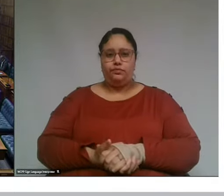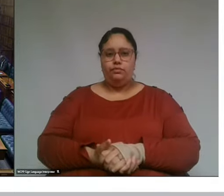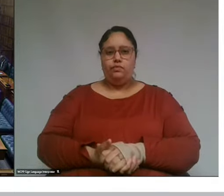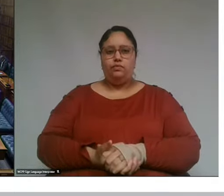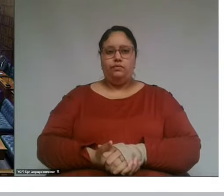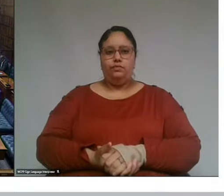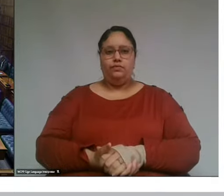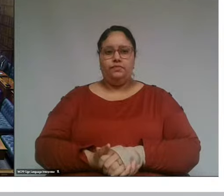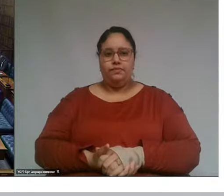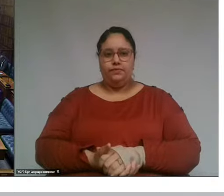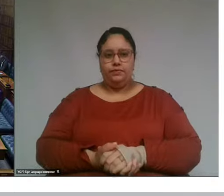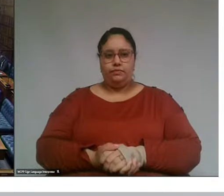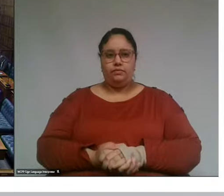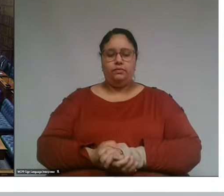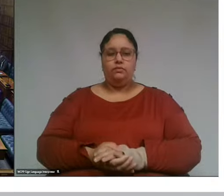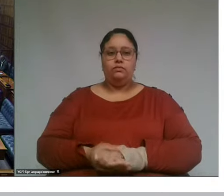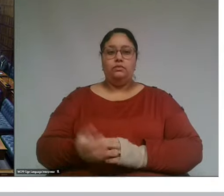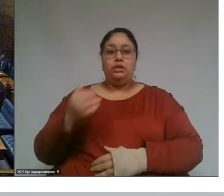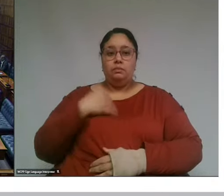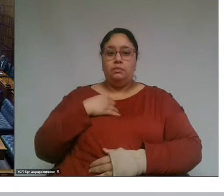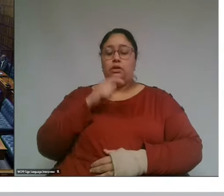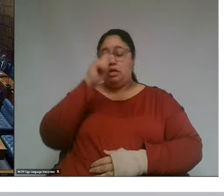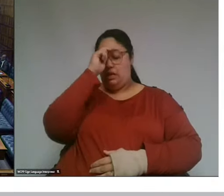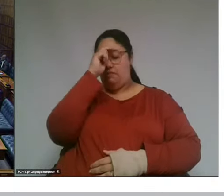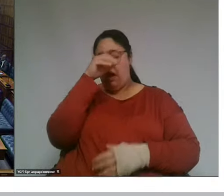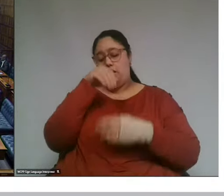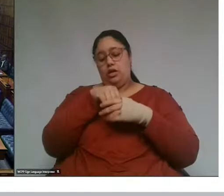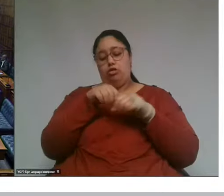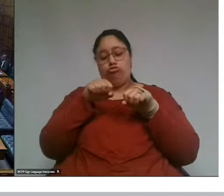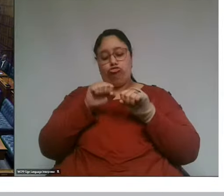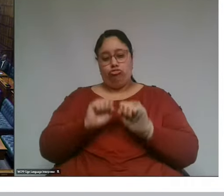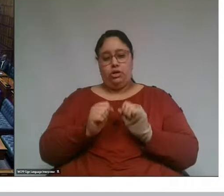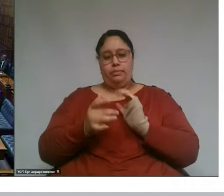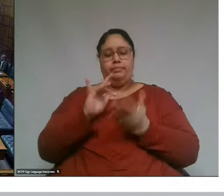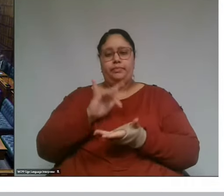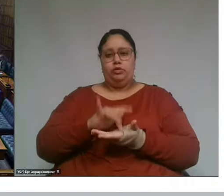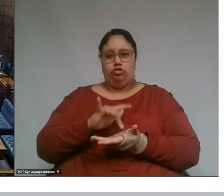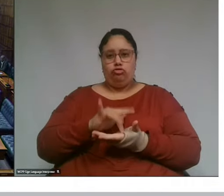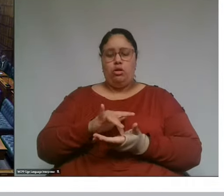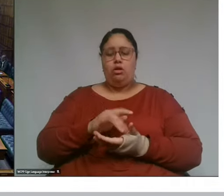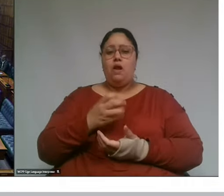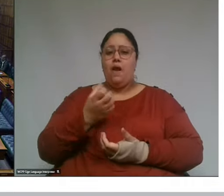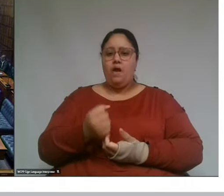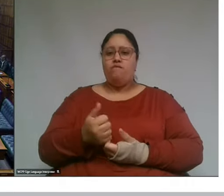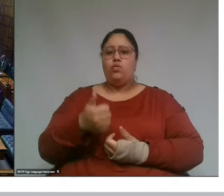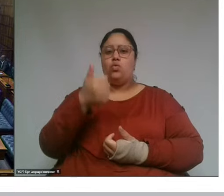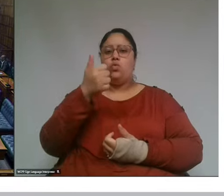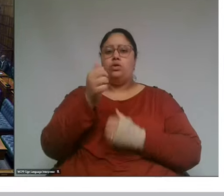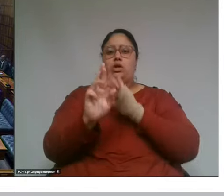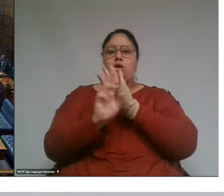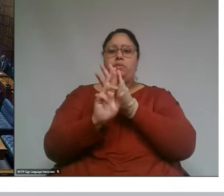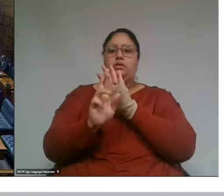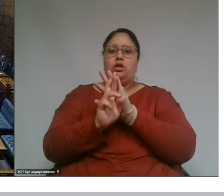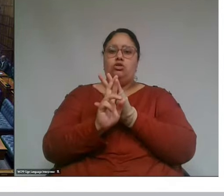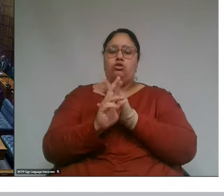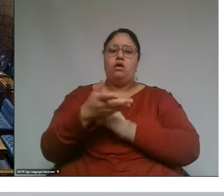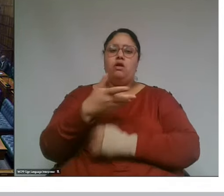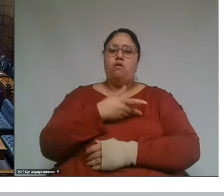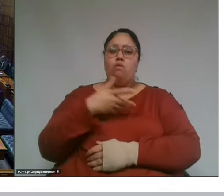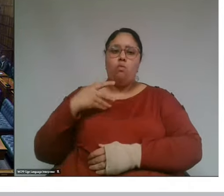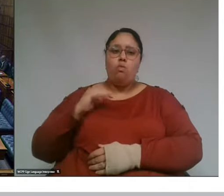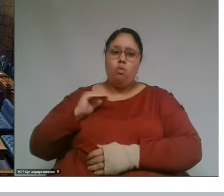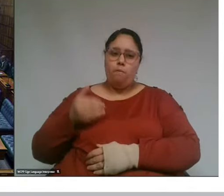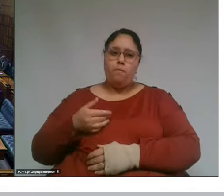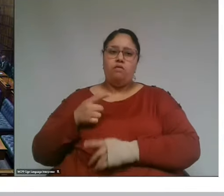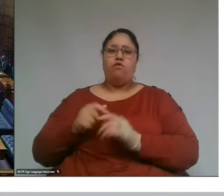a male in this chair position uh there's good representation of females in the organization from our shareholder to our